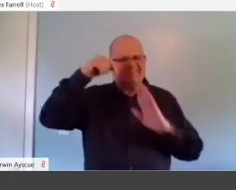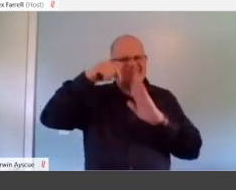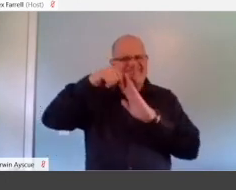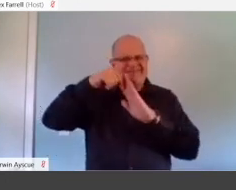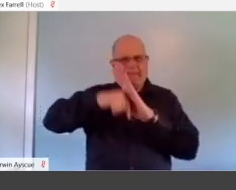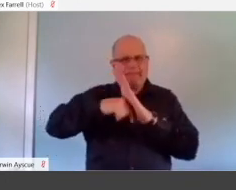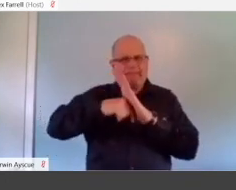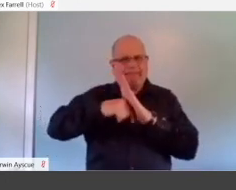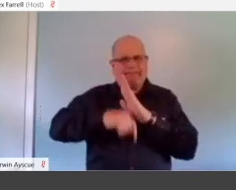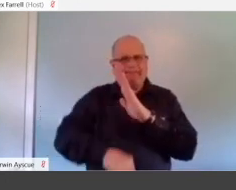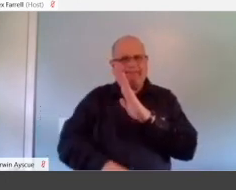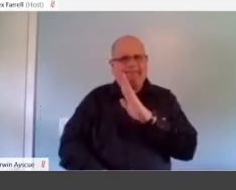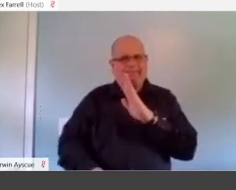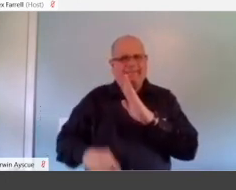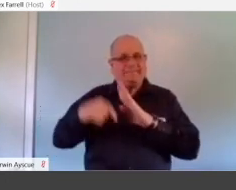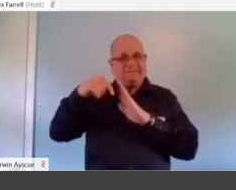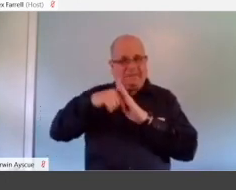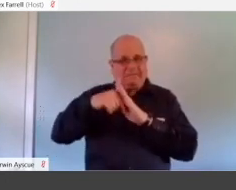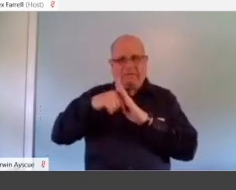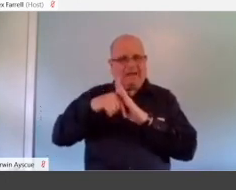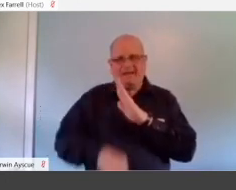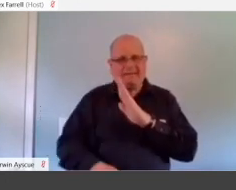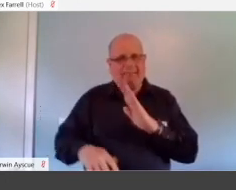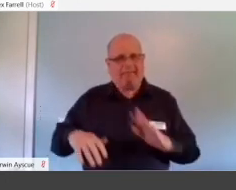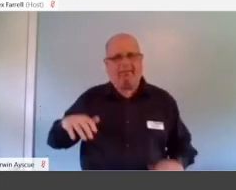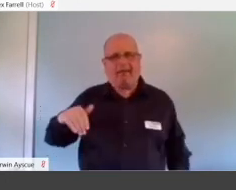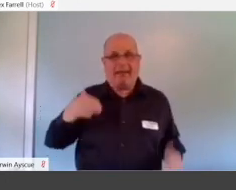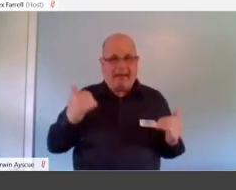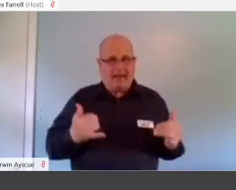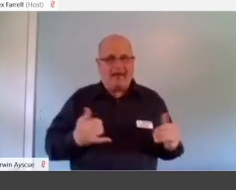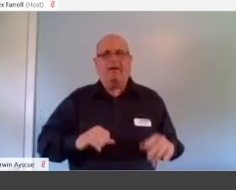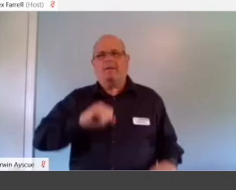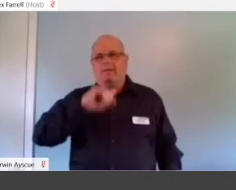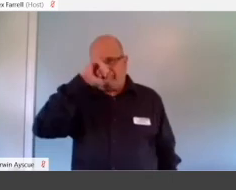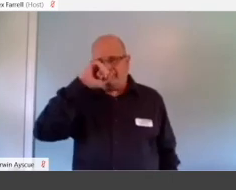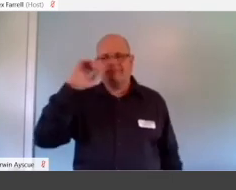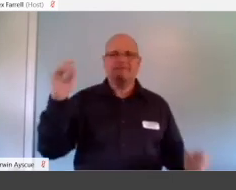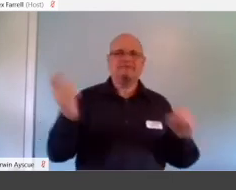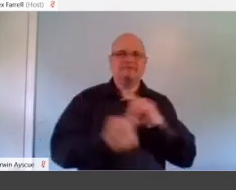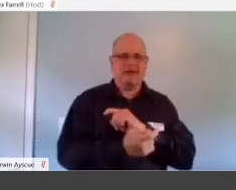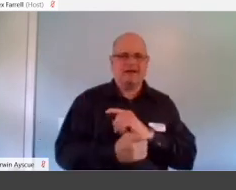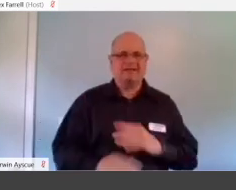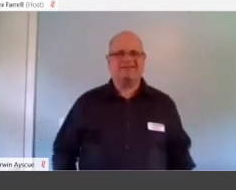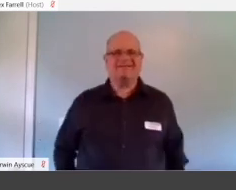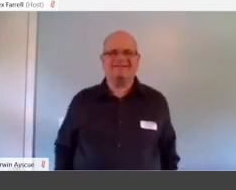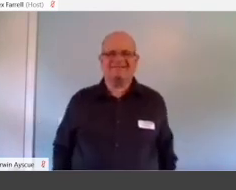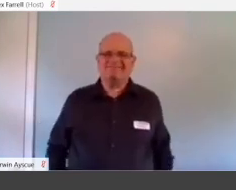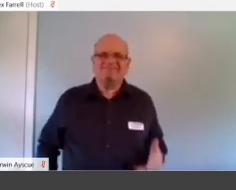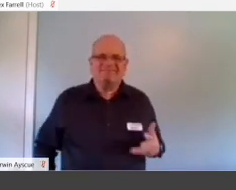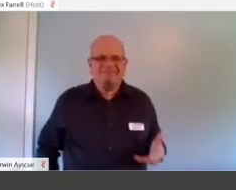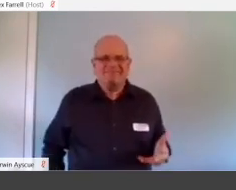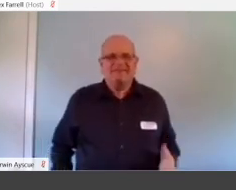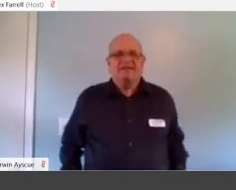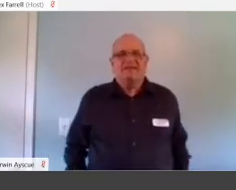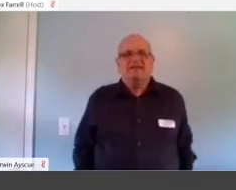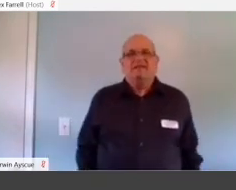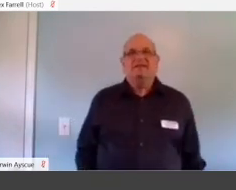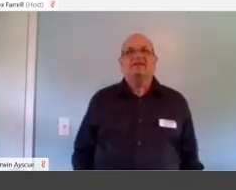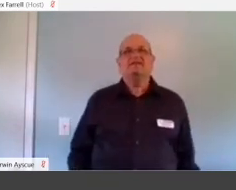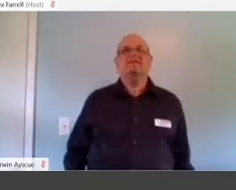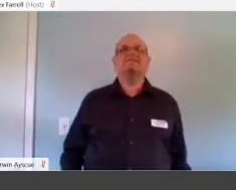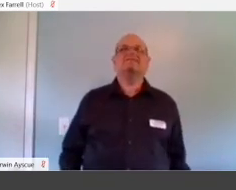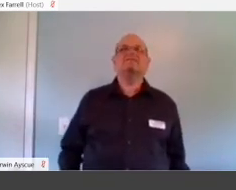within our field before, at least not in ways that there's not very much information you can find about it. So we've